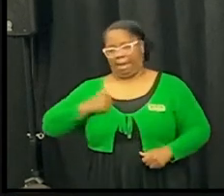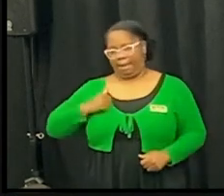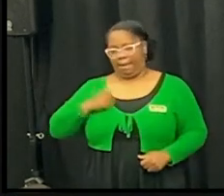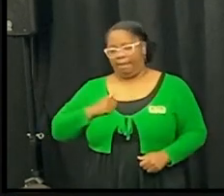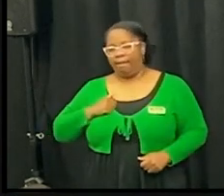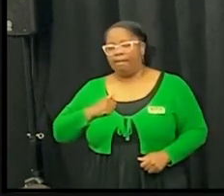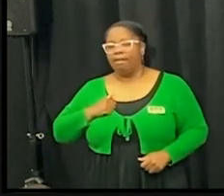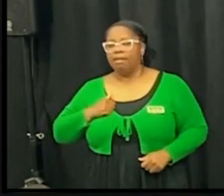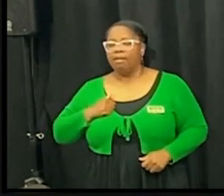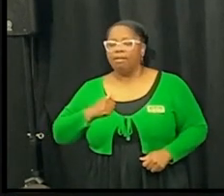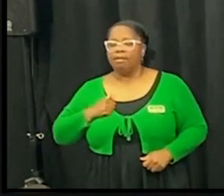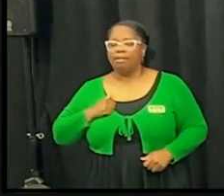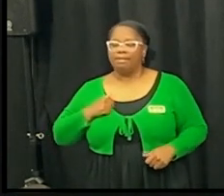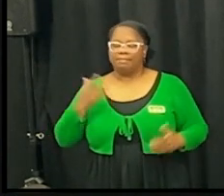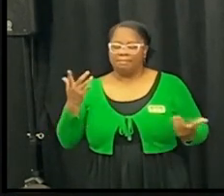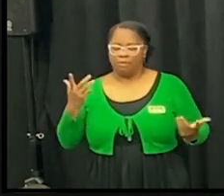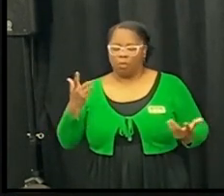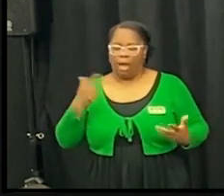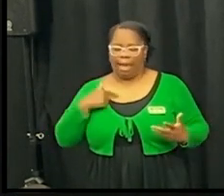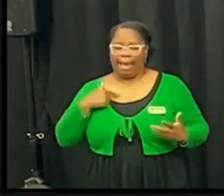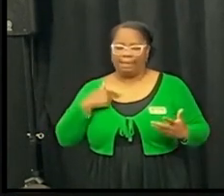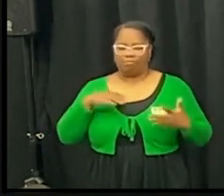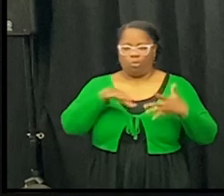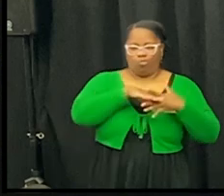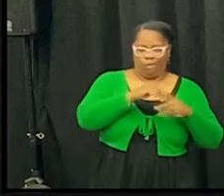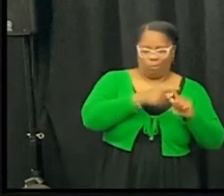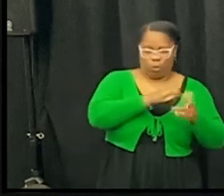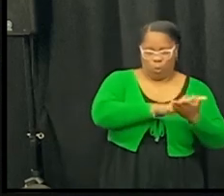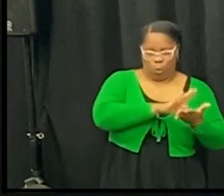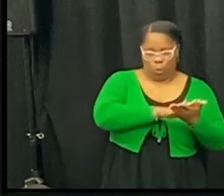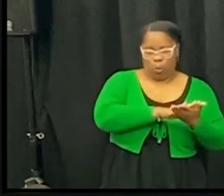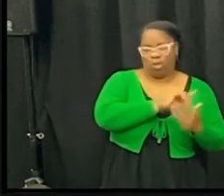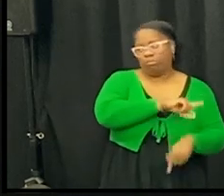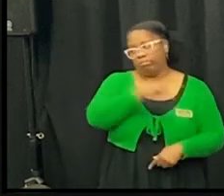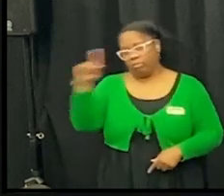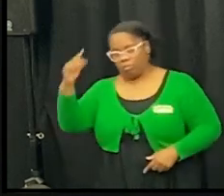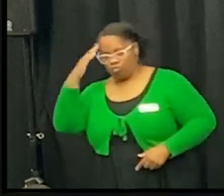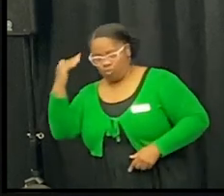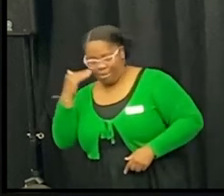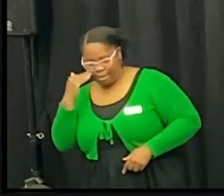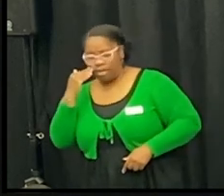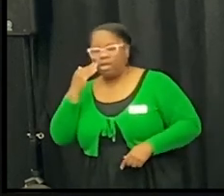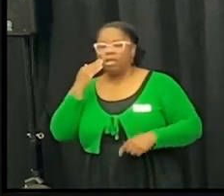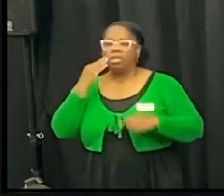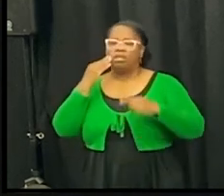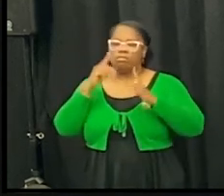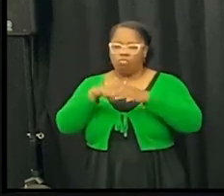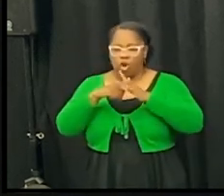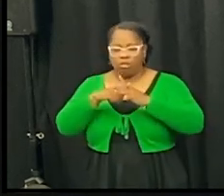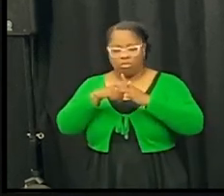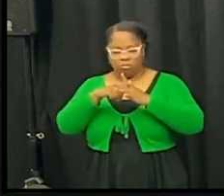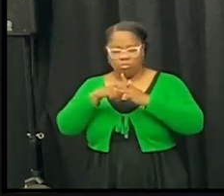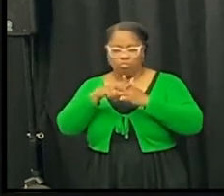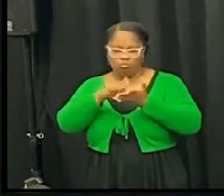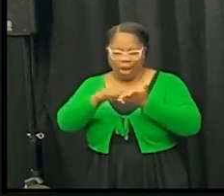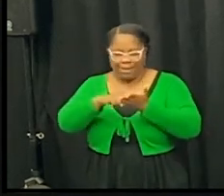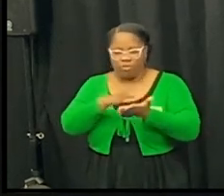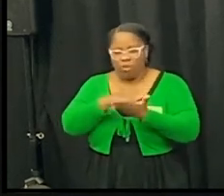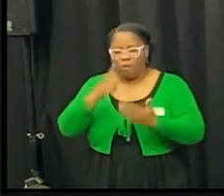went, I took a break from school and I started trying to like write songs for K-pop